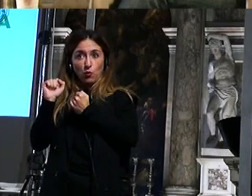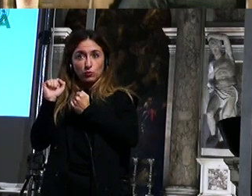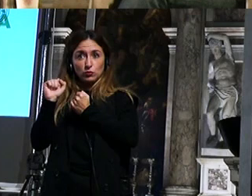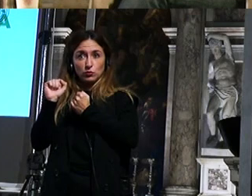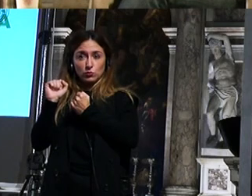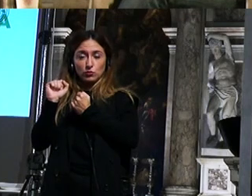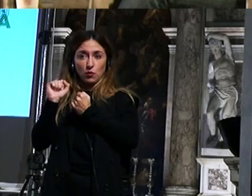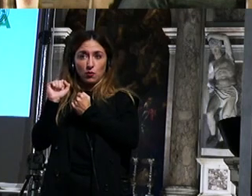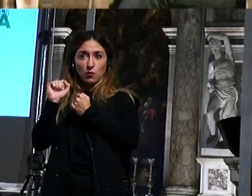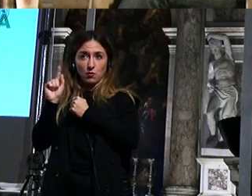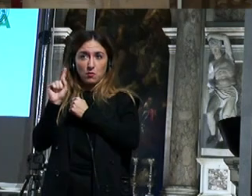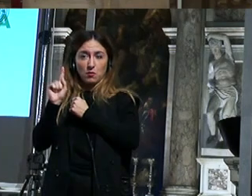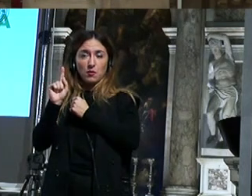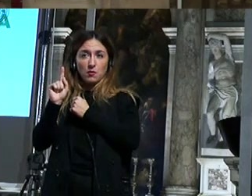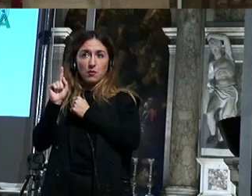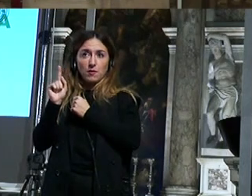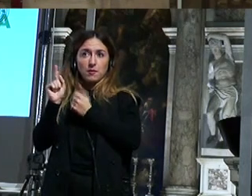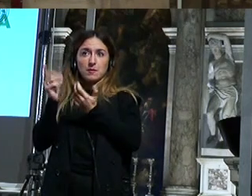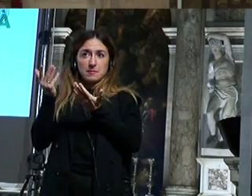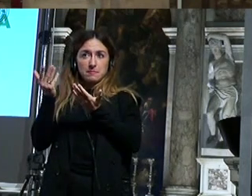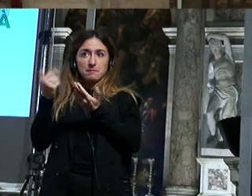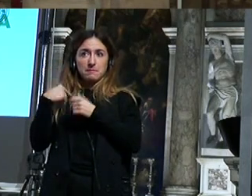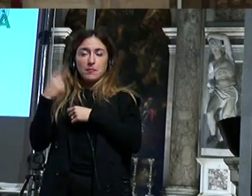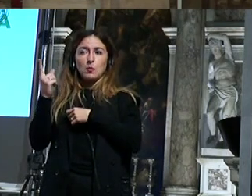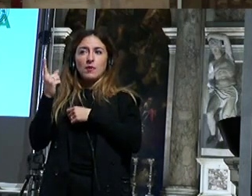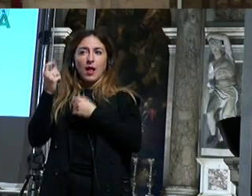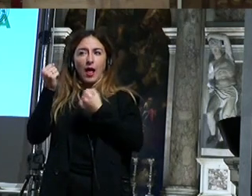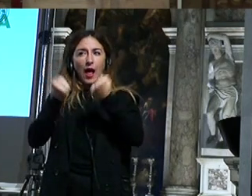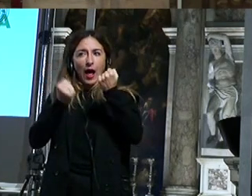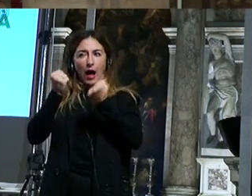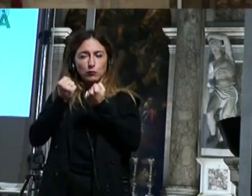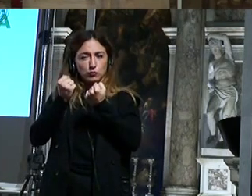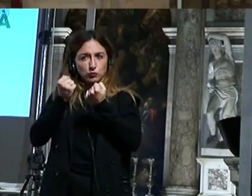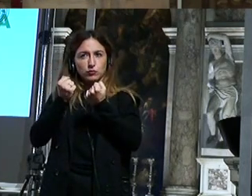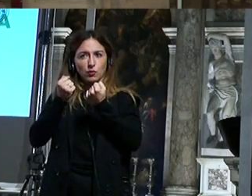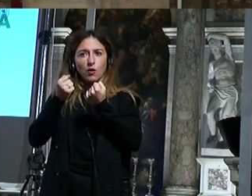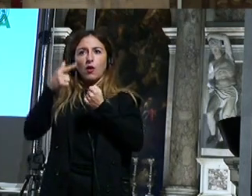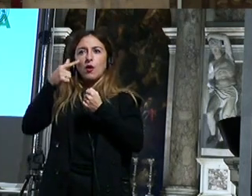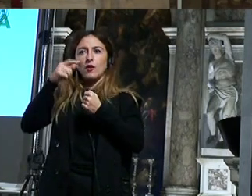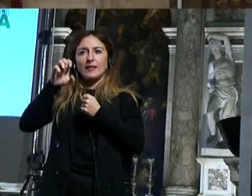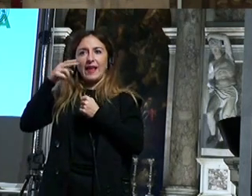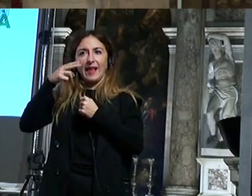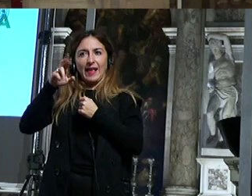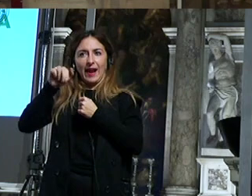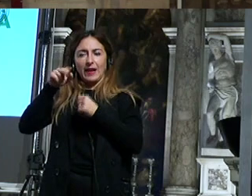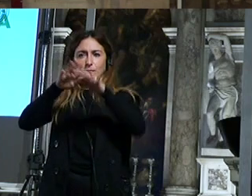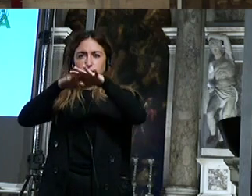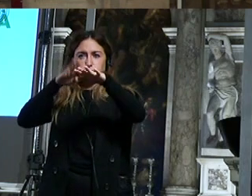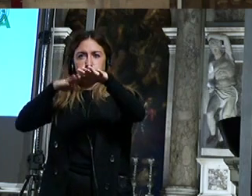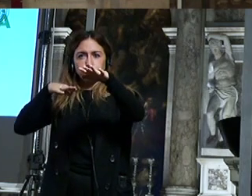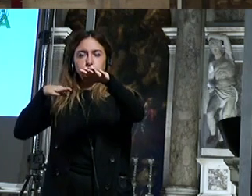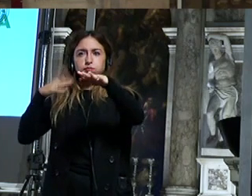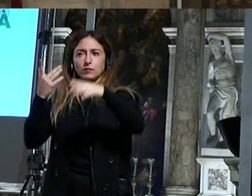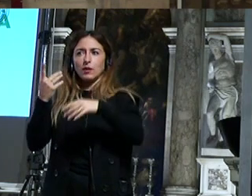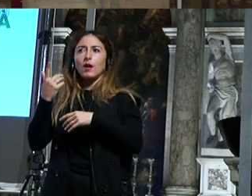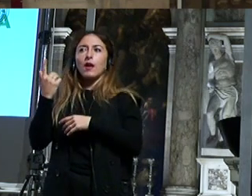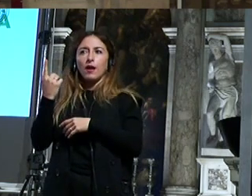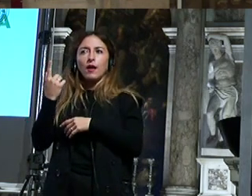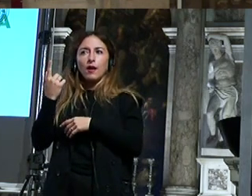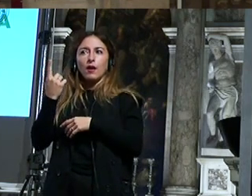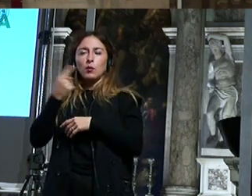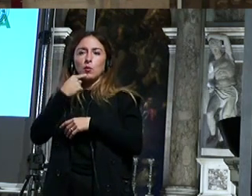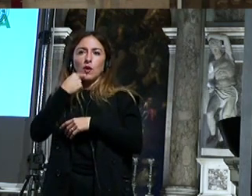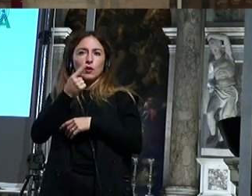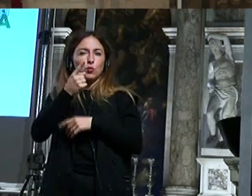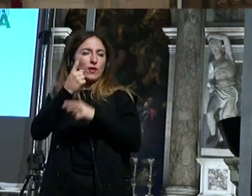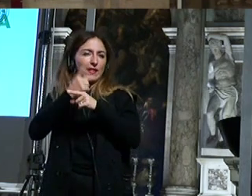in a car in a traffic jam in Tehran and knocked on the window and said, "Would you be in my film?" And so